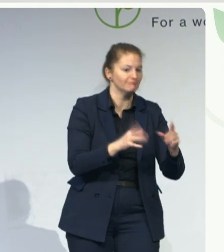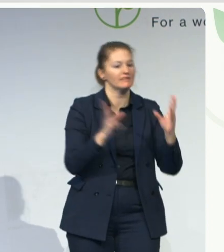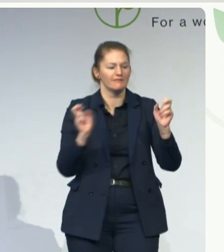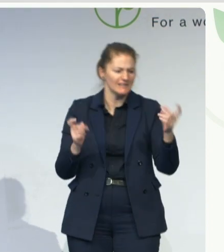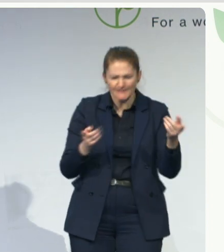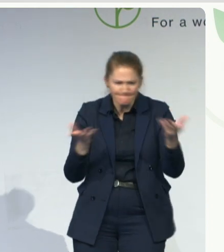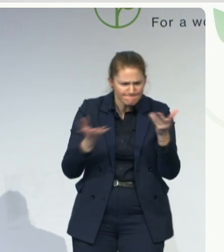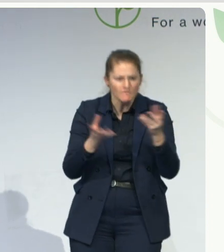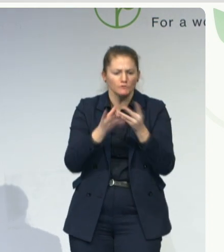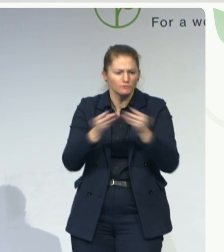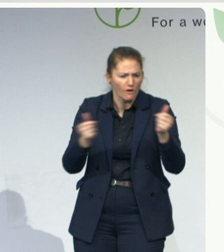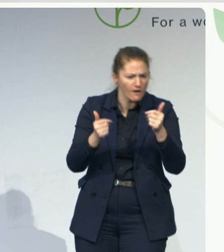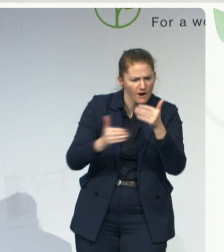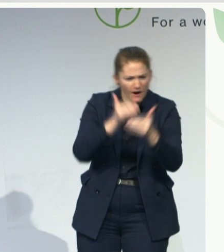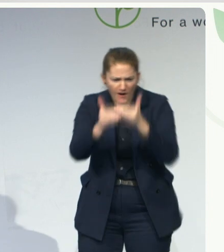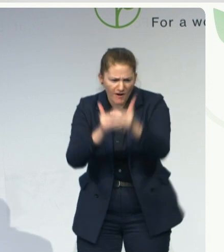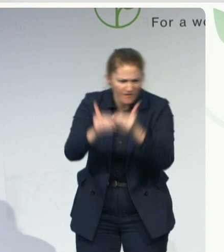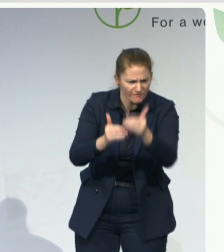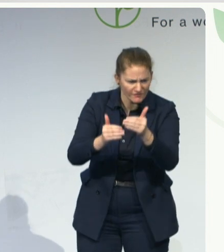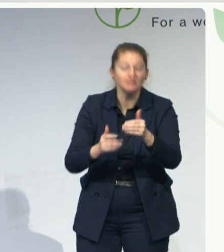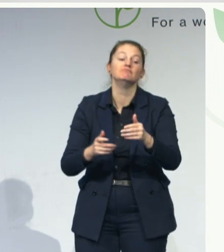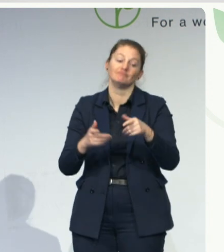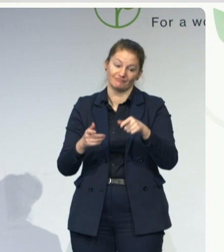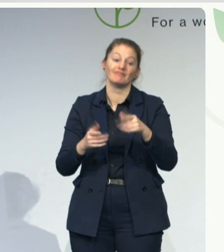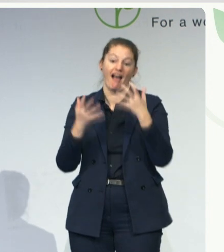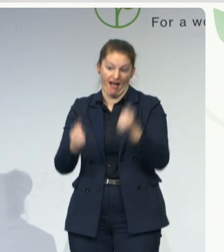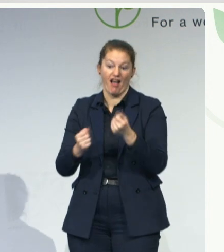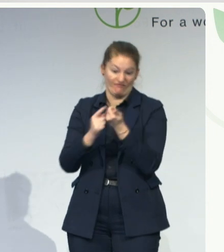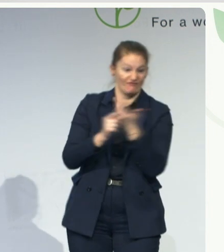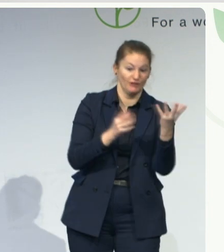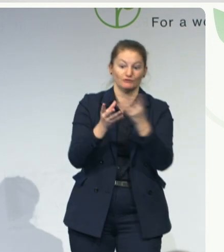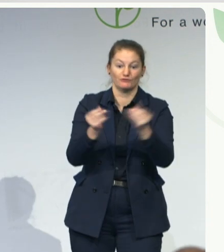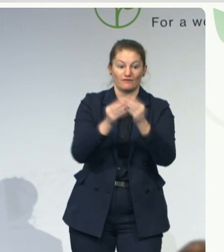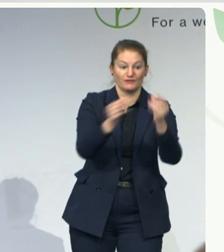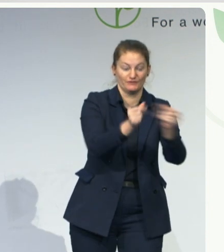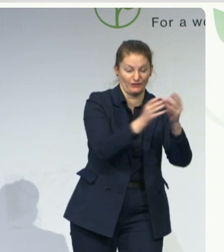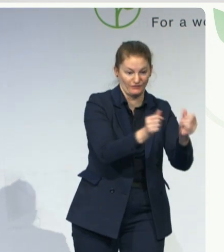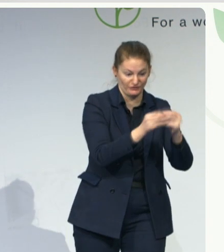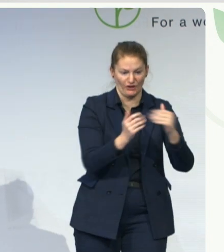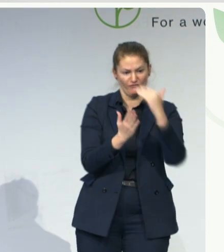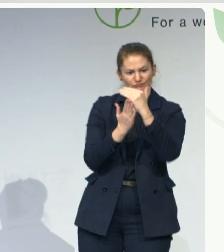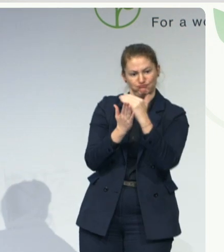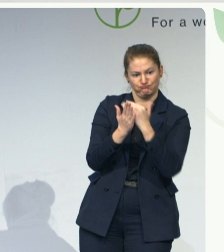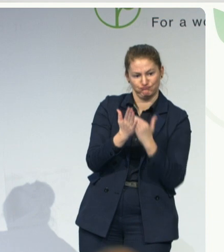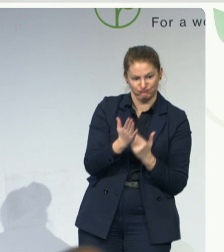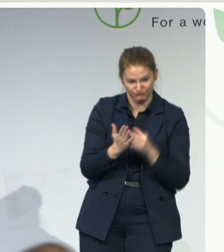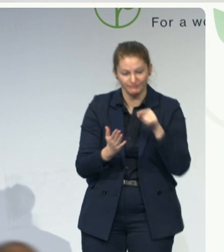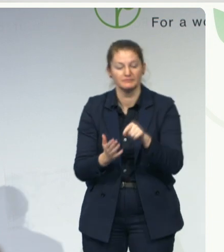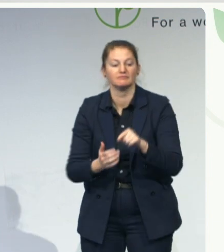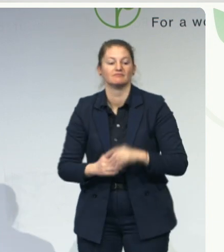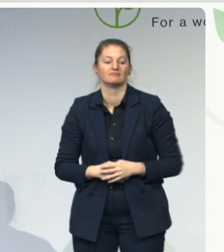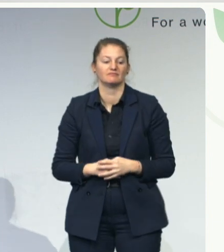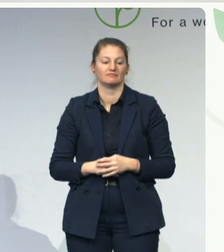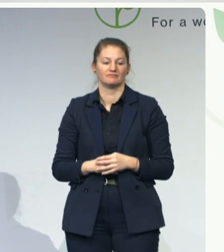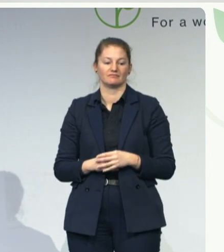solutions. Although the site is available in Portuguese only, Diversa has users from 110 countries.